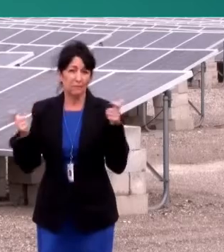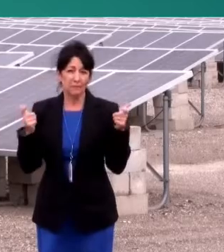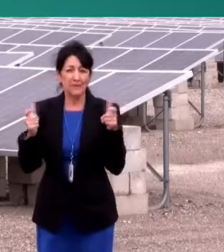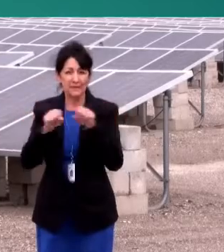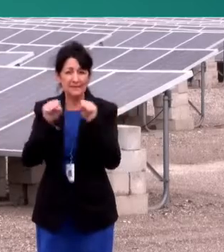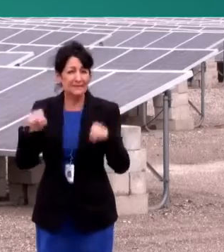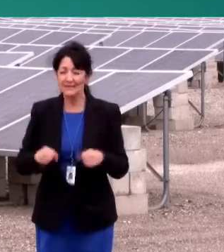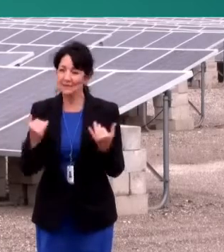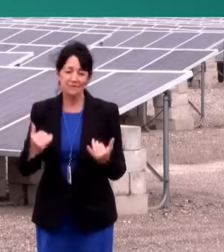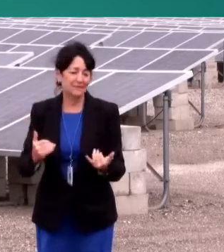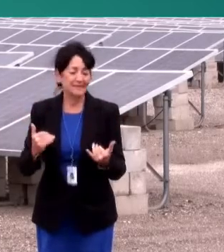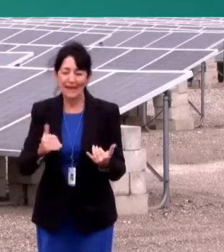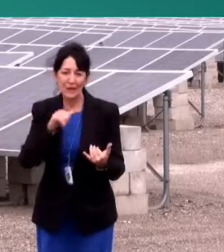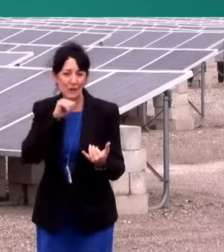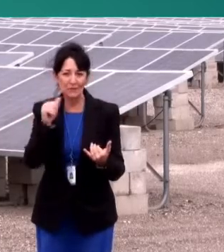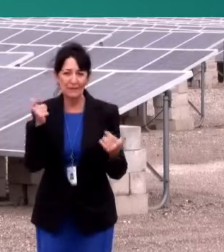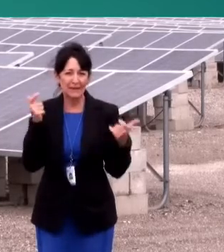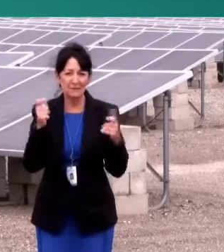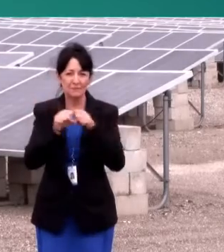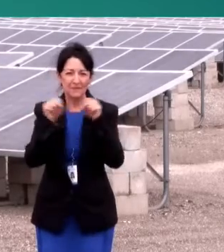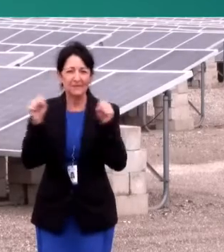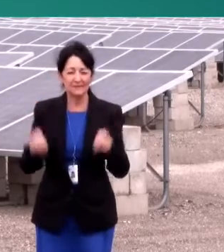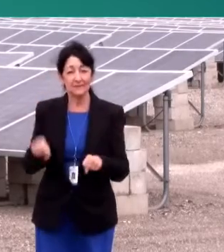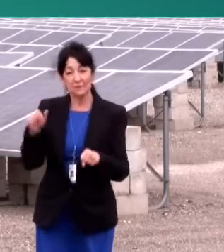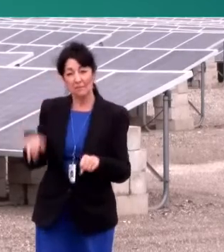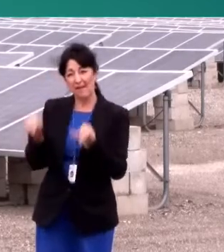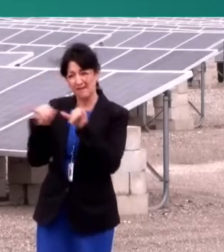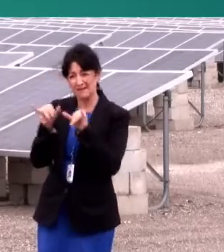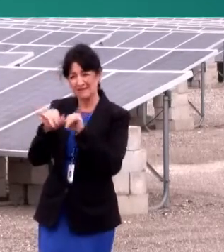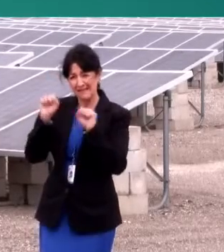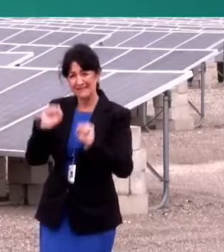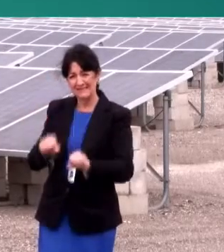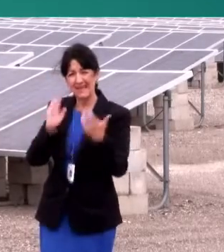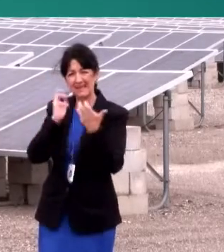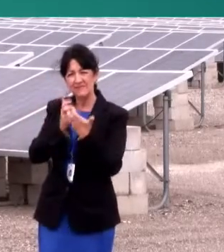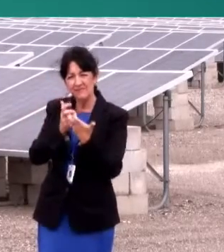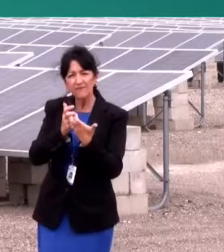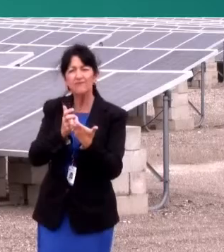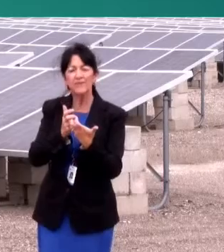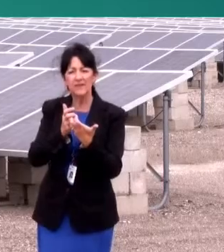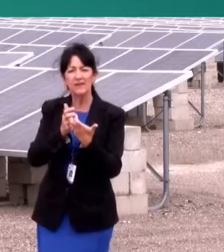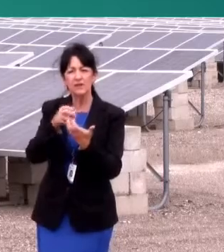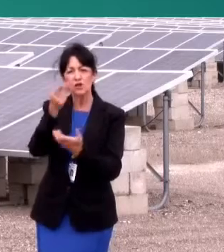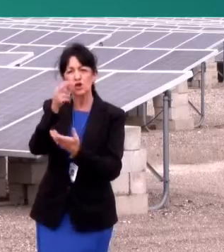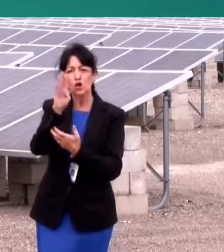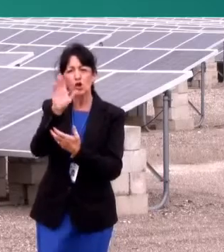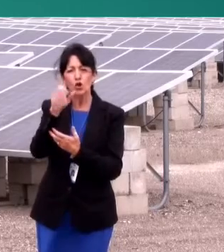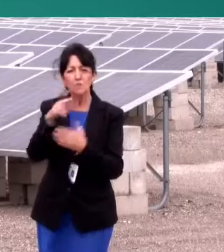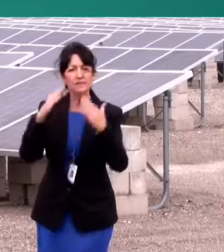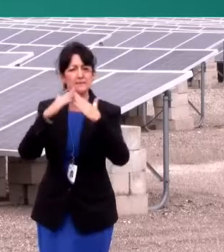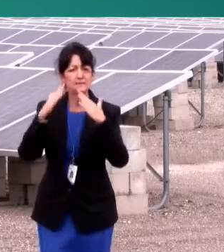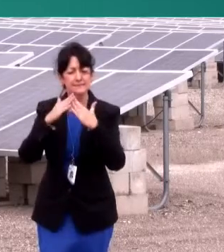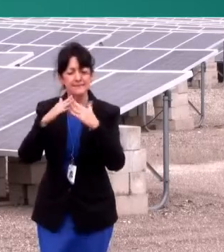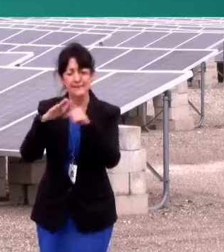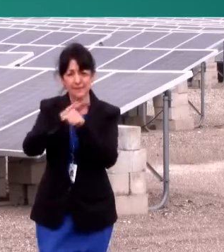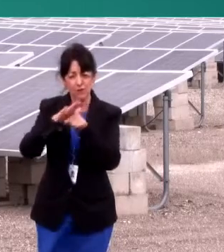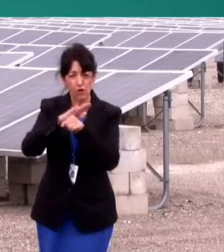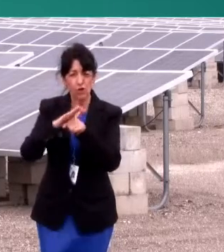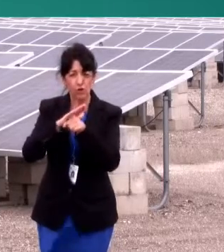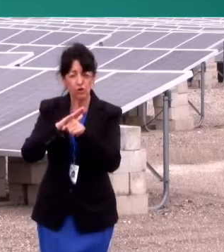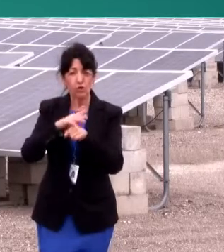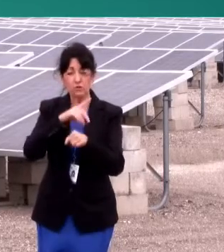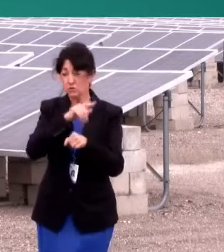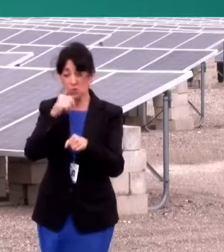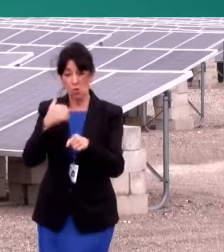longer a very big system, but it's a sort of size that can fit in an urban or peri-urban area where you don't have a lot of